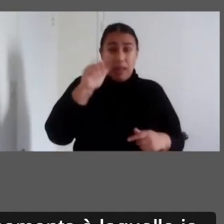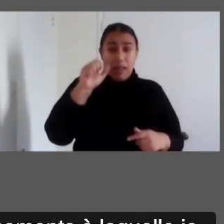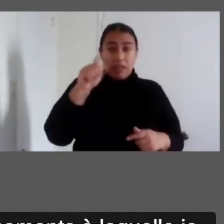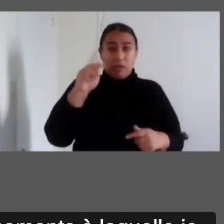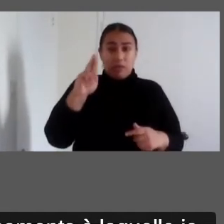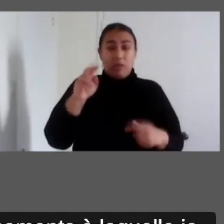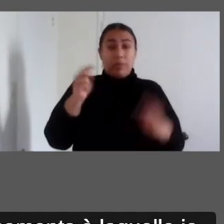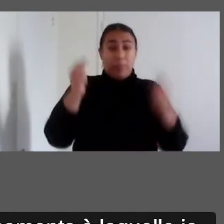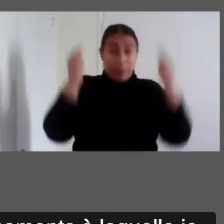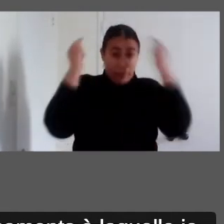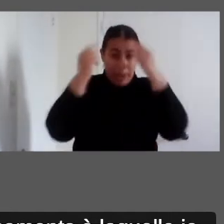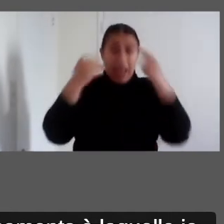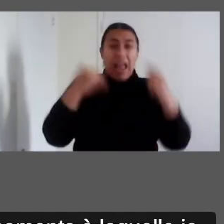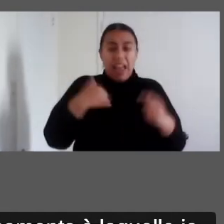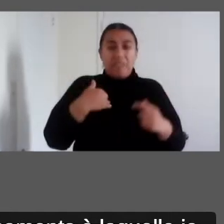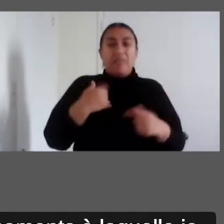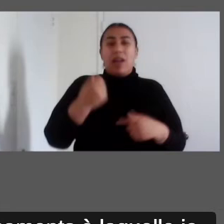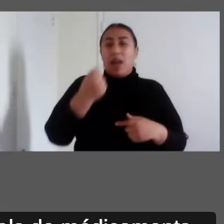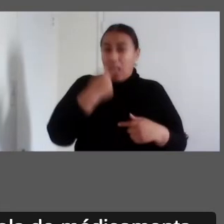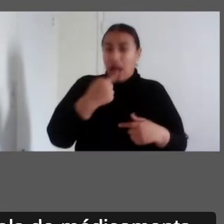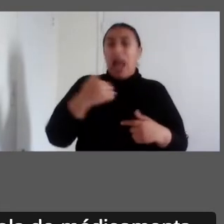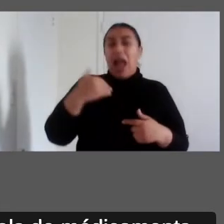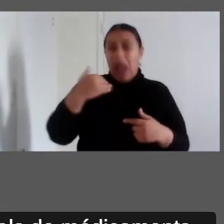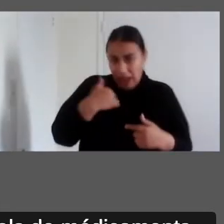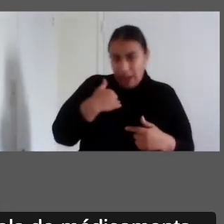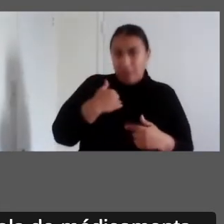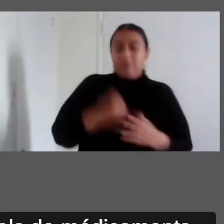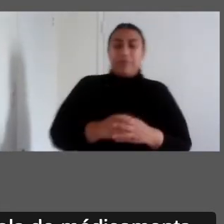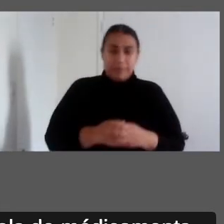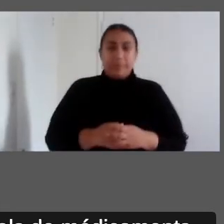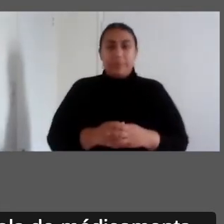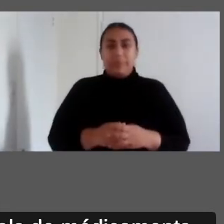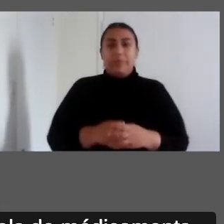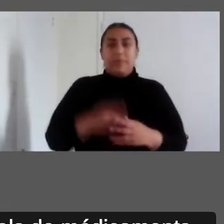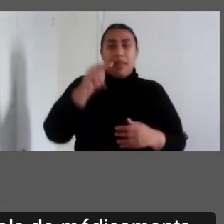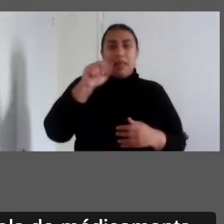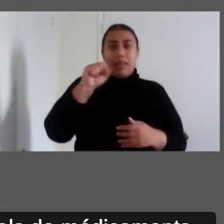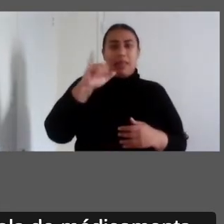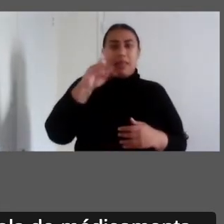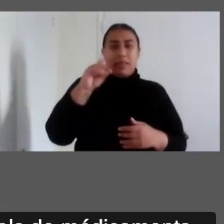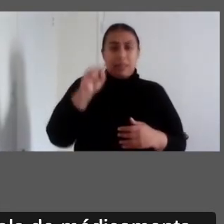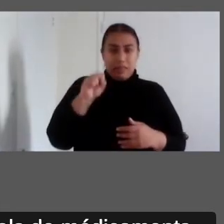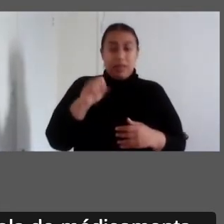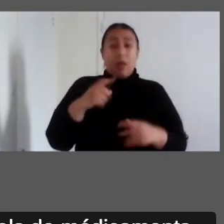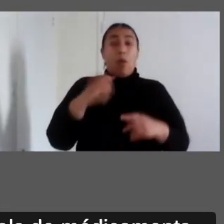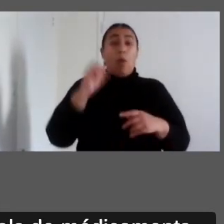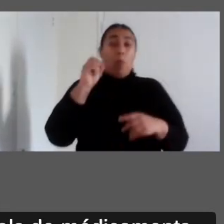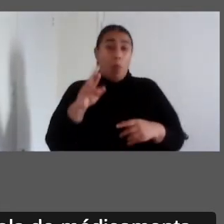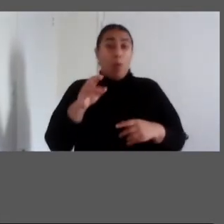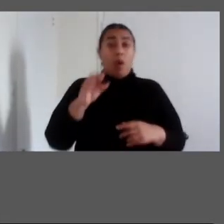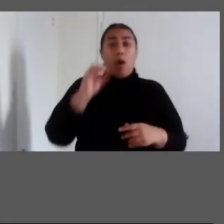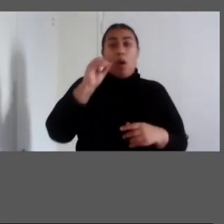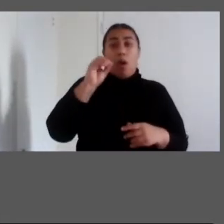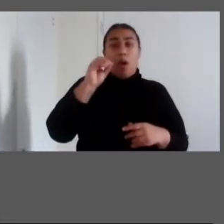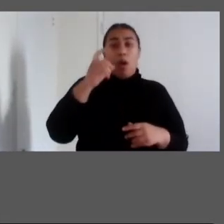The treatment for cluster headaches is a class of medications that I will be referring to several times during this presentation, known as the triptan class of medications,